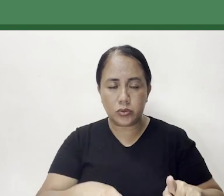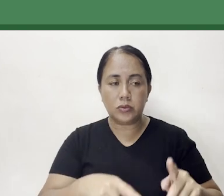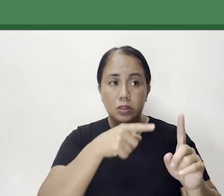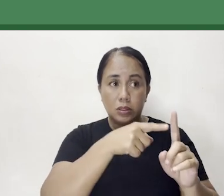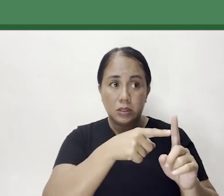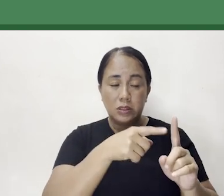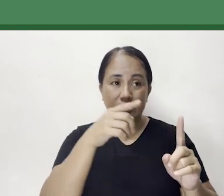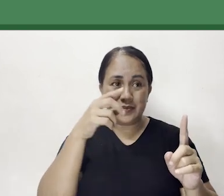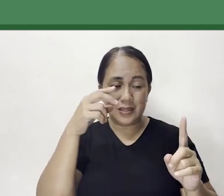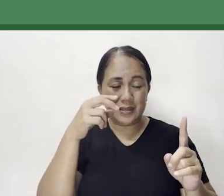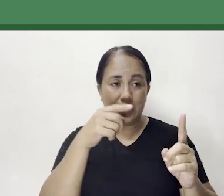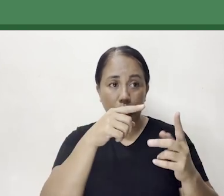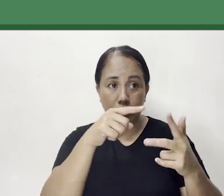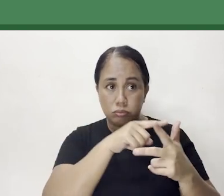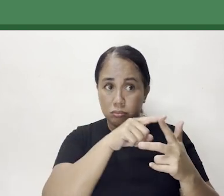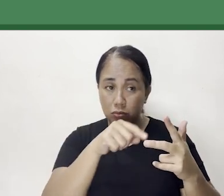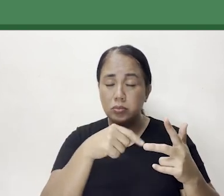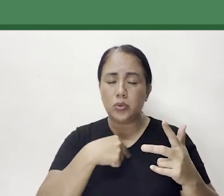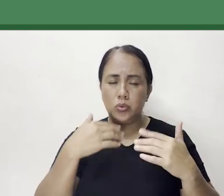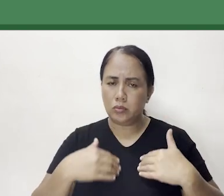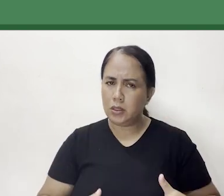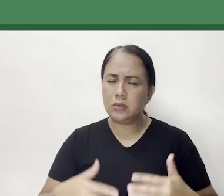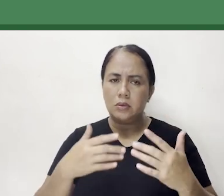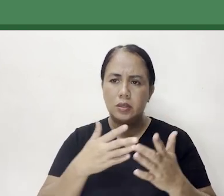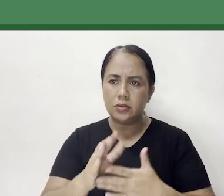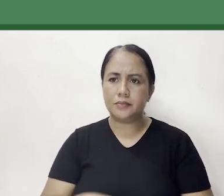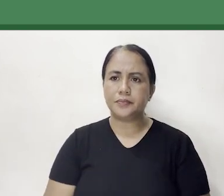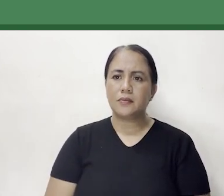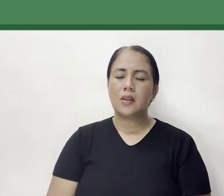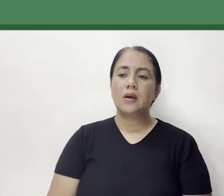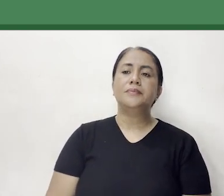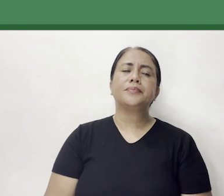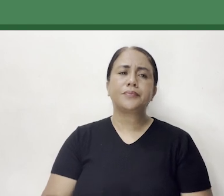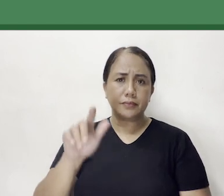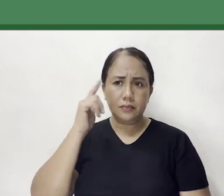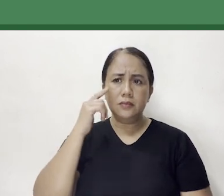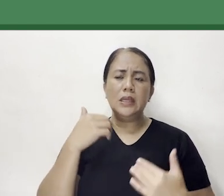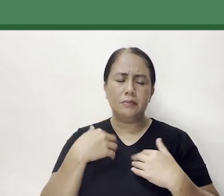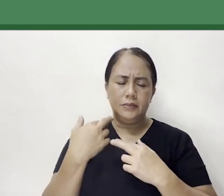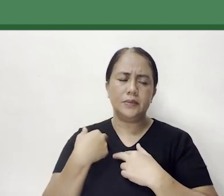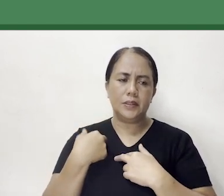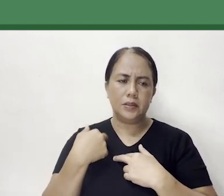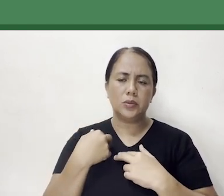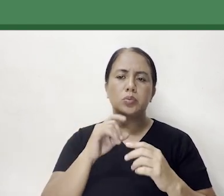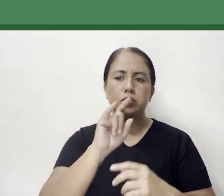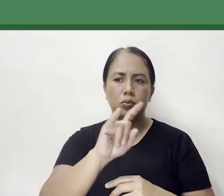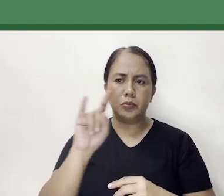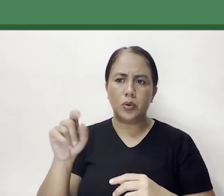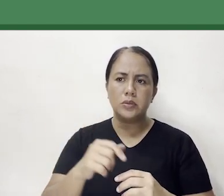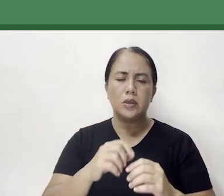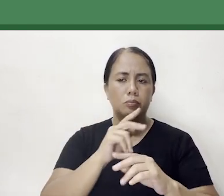of her, his, or their human rights. States have the primary obligation